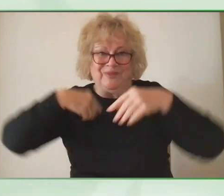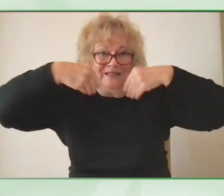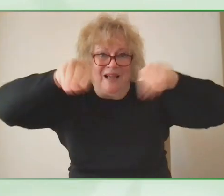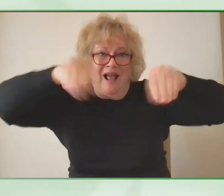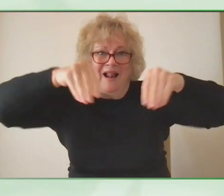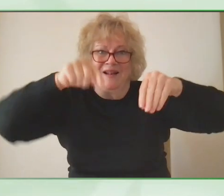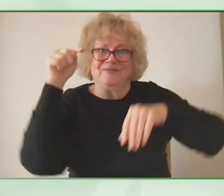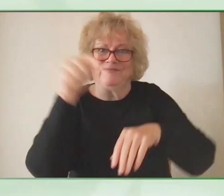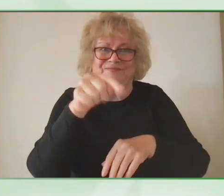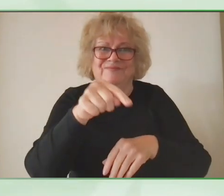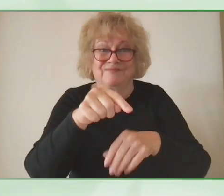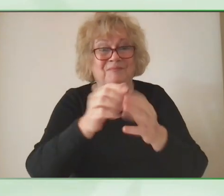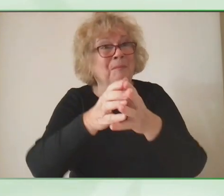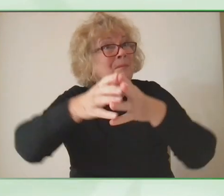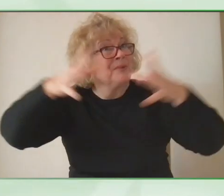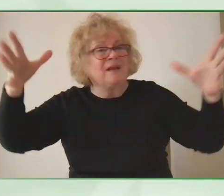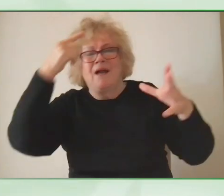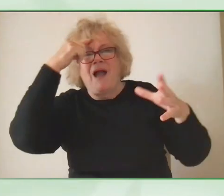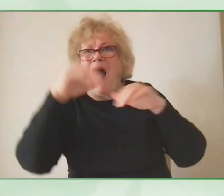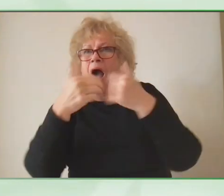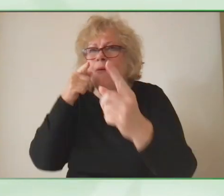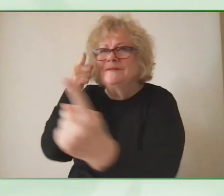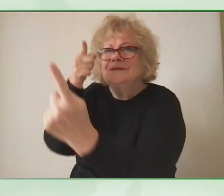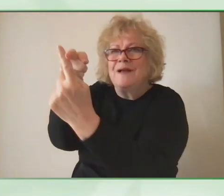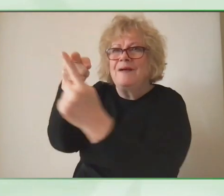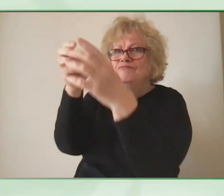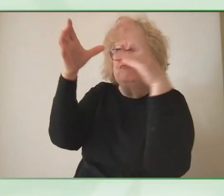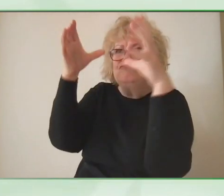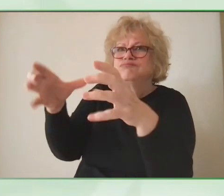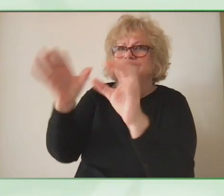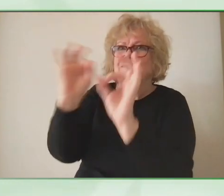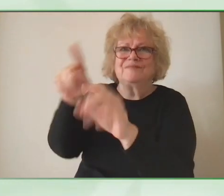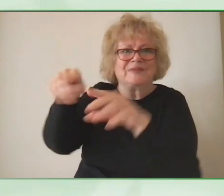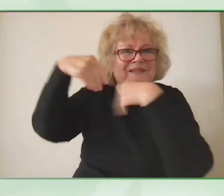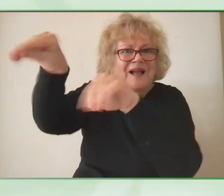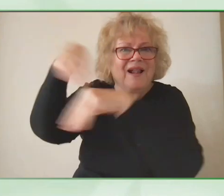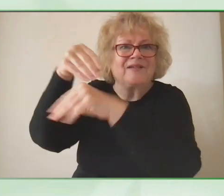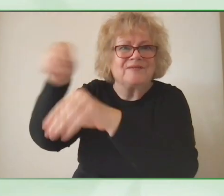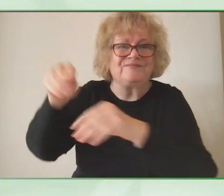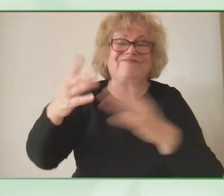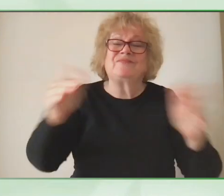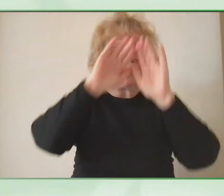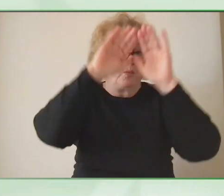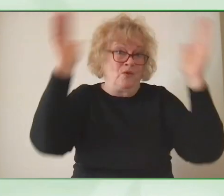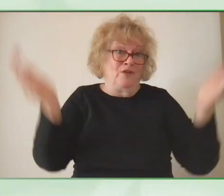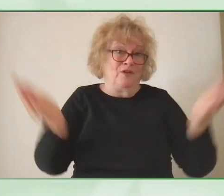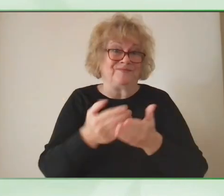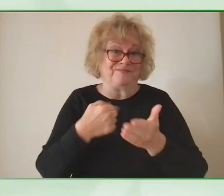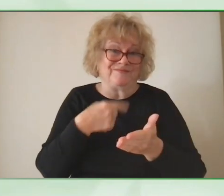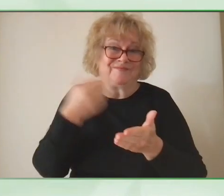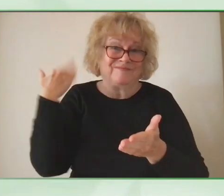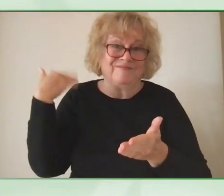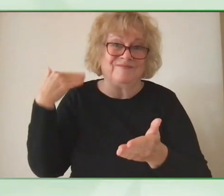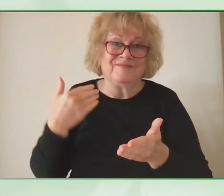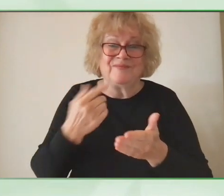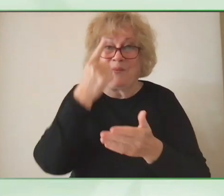count the relatives, count all the friends that you have, then we have a market of 2 billion people, and we don't address this. The